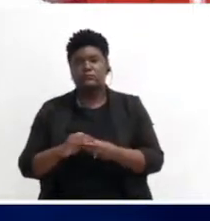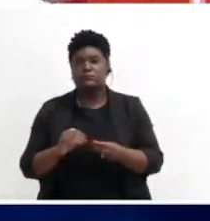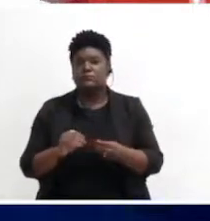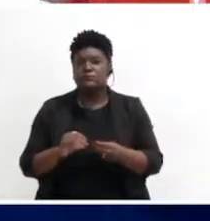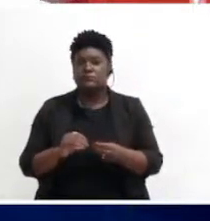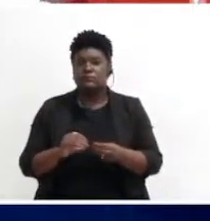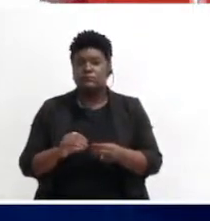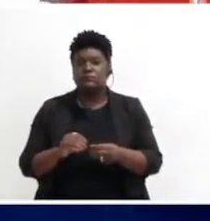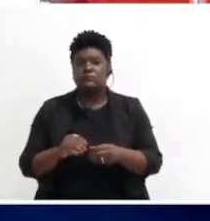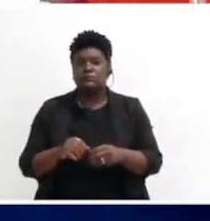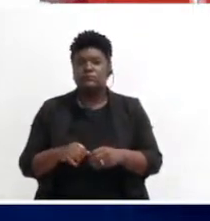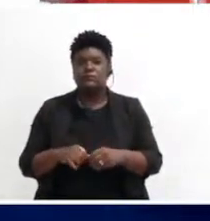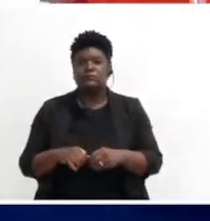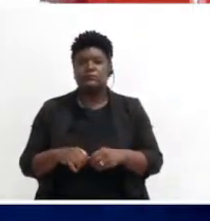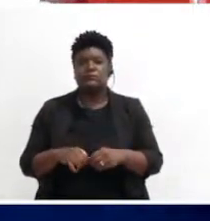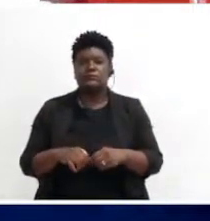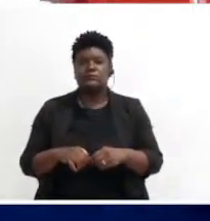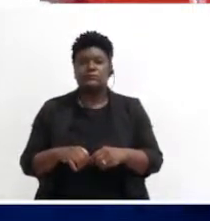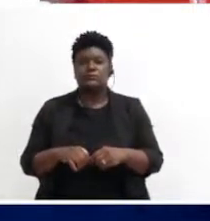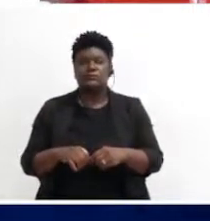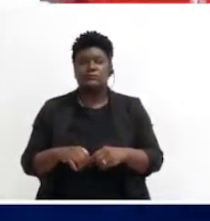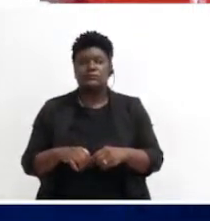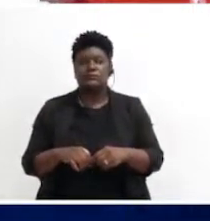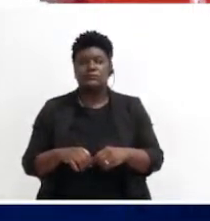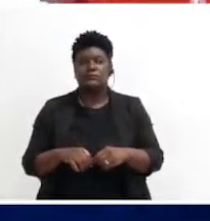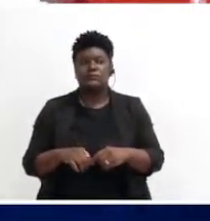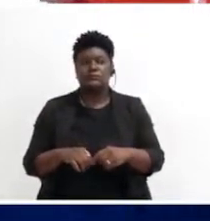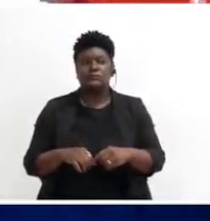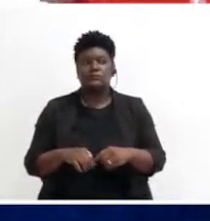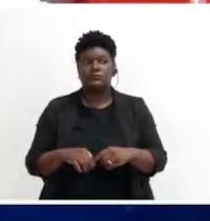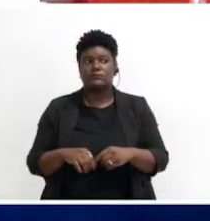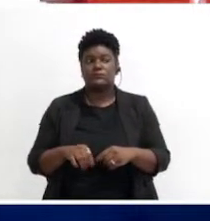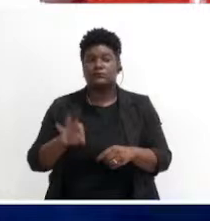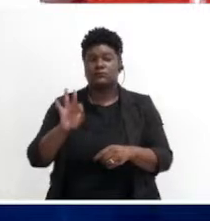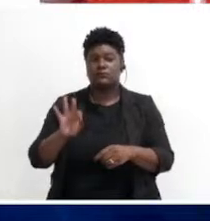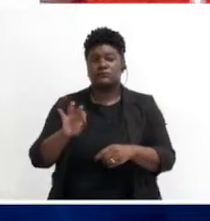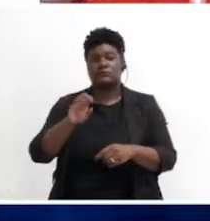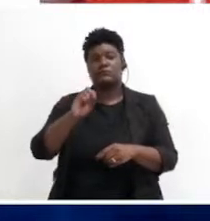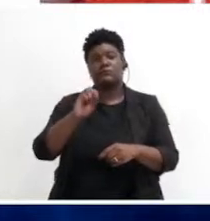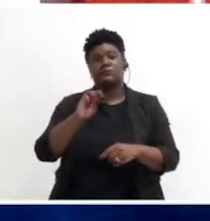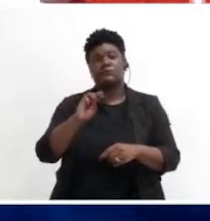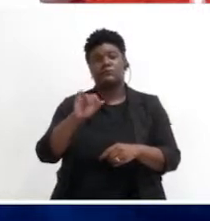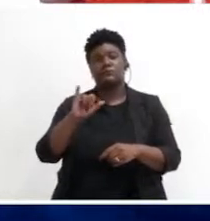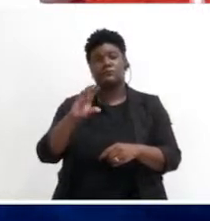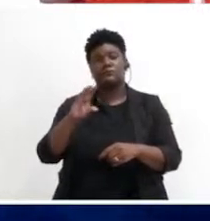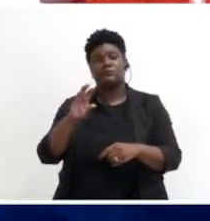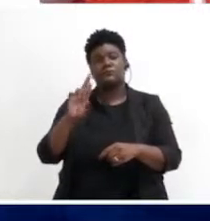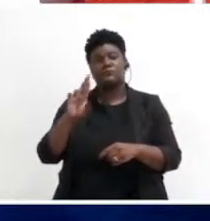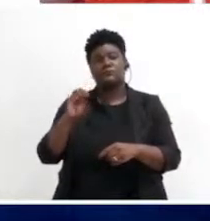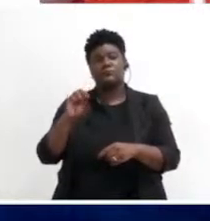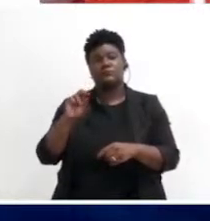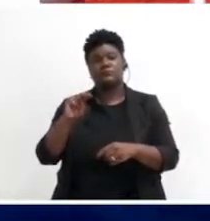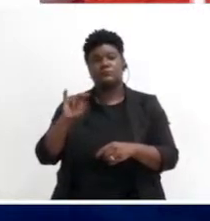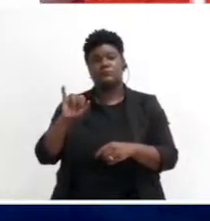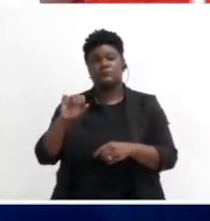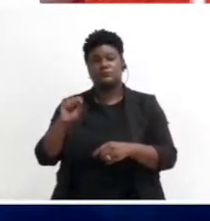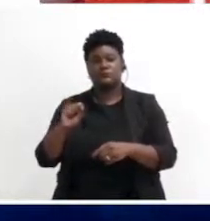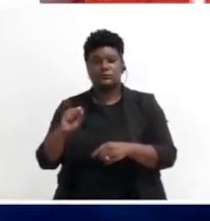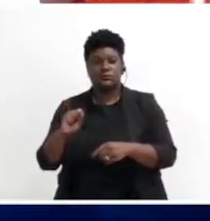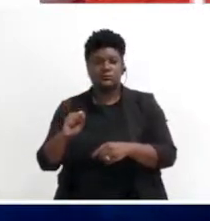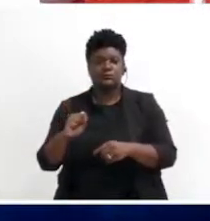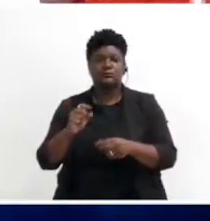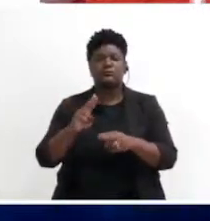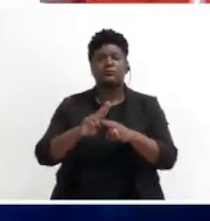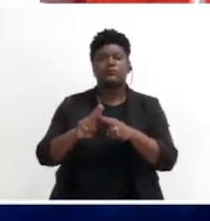are at 9 micron pitch. So I said before for micro bumps that we use to